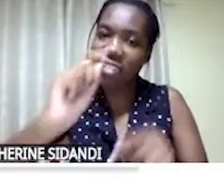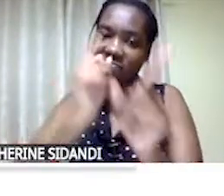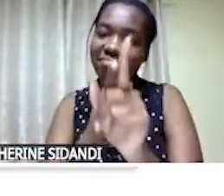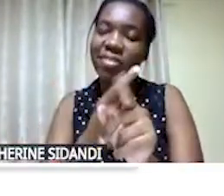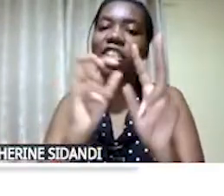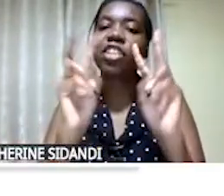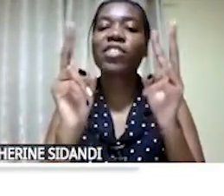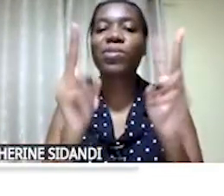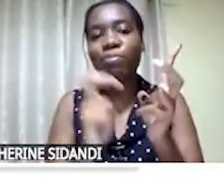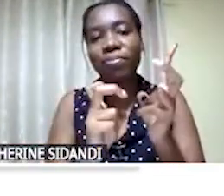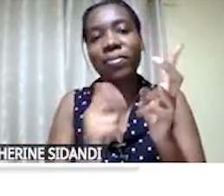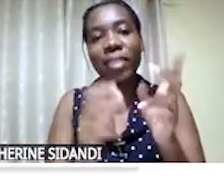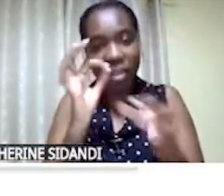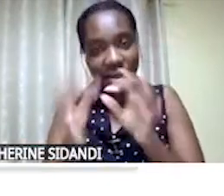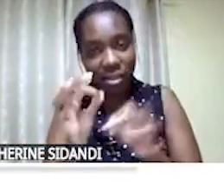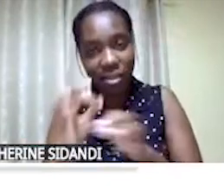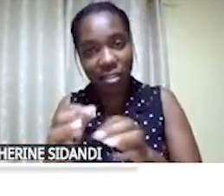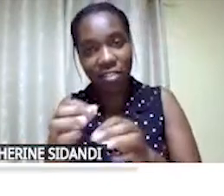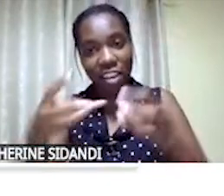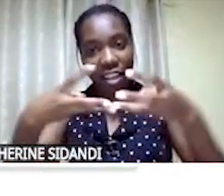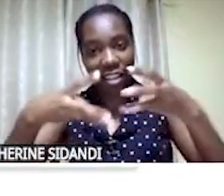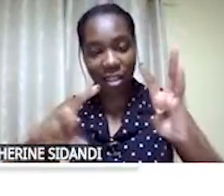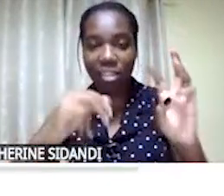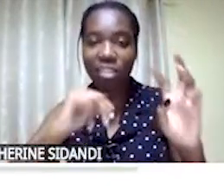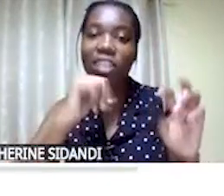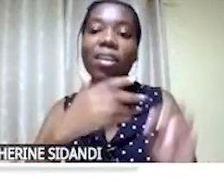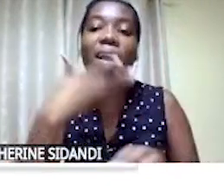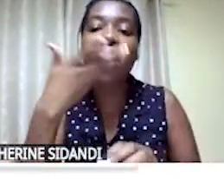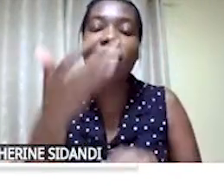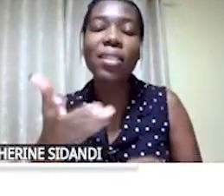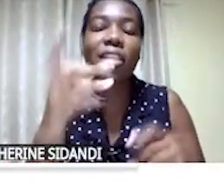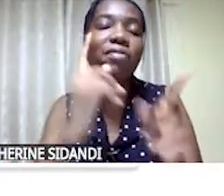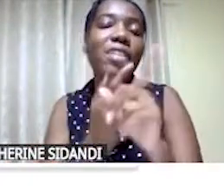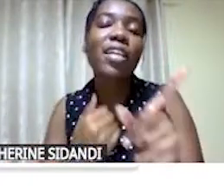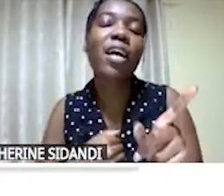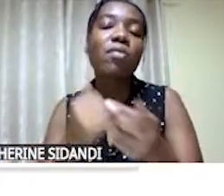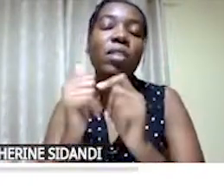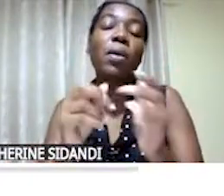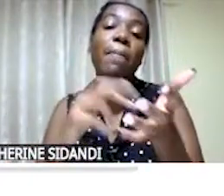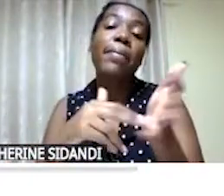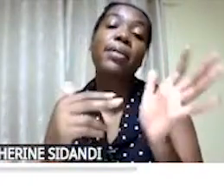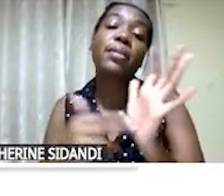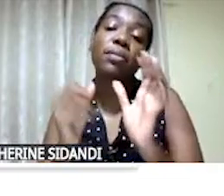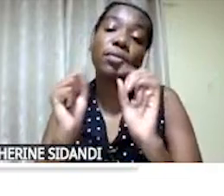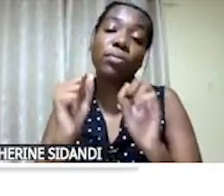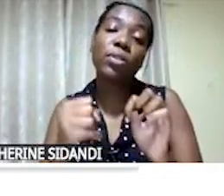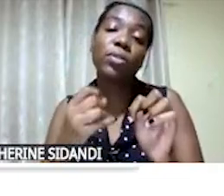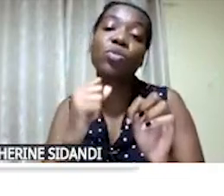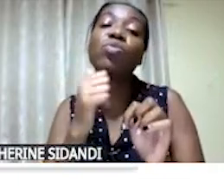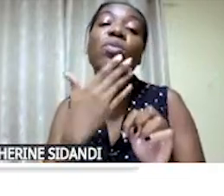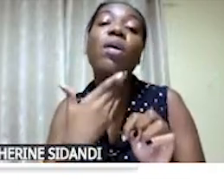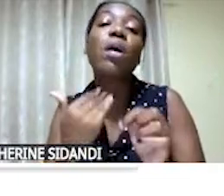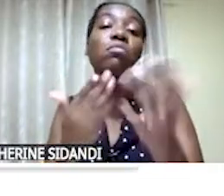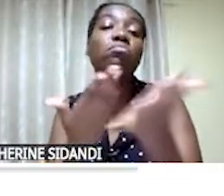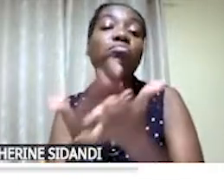your strategy does not answer how different you are, then you might want to recheck. So the